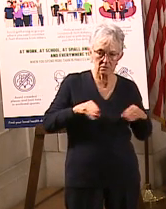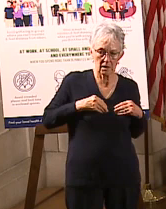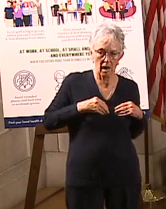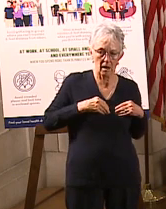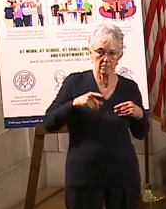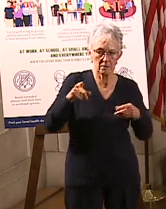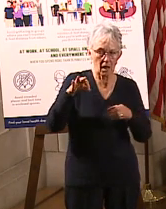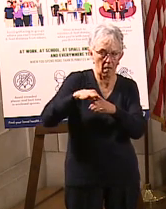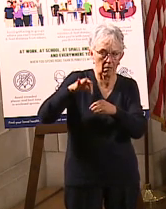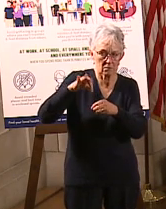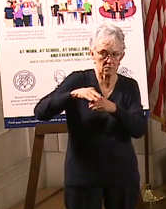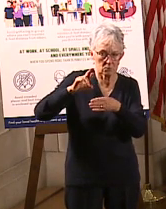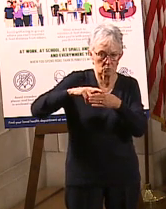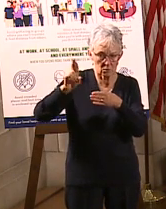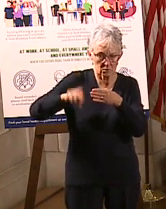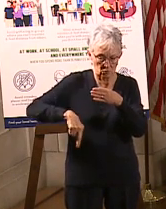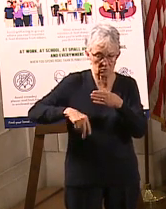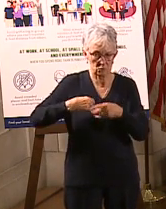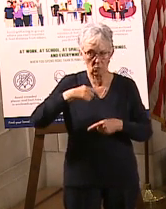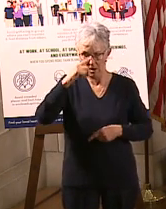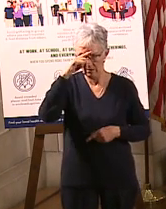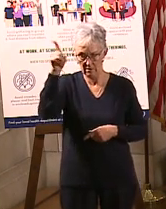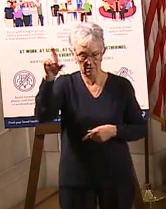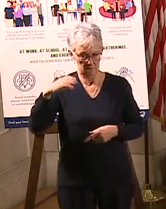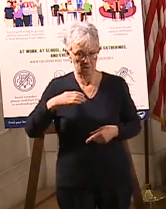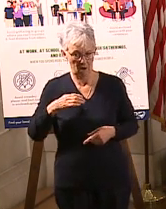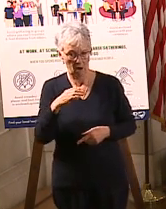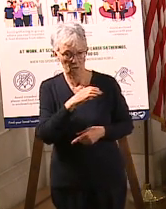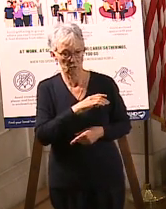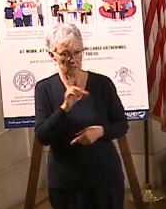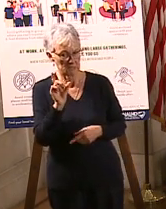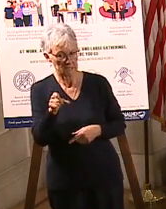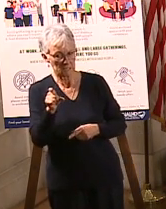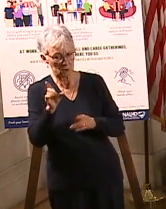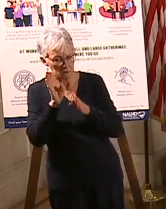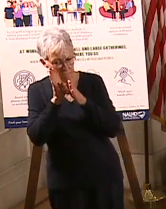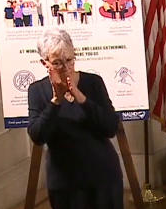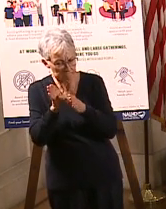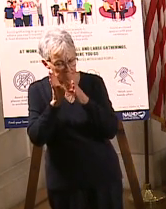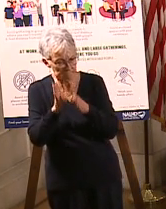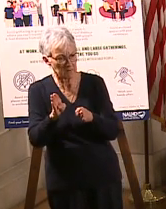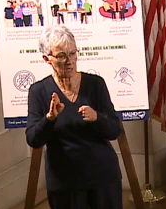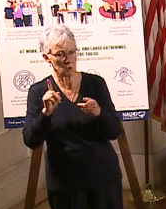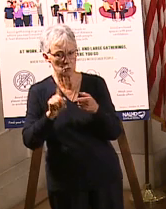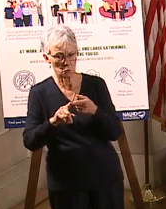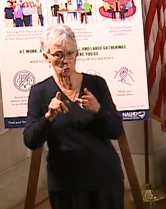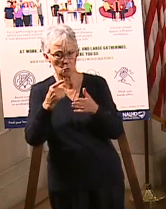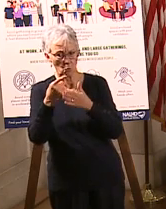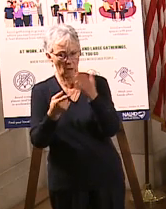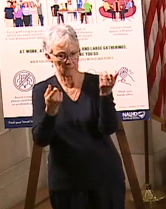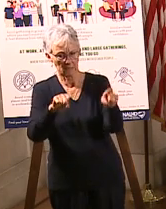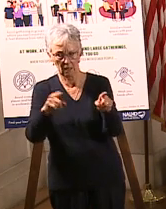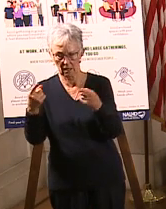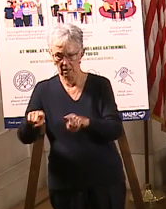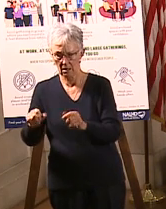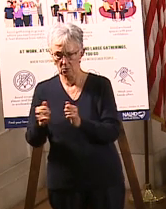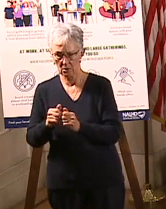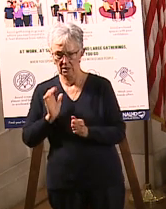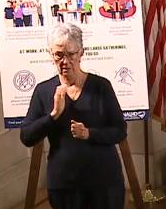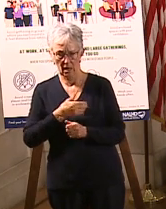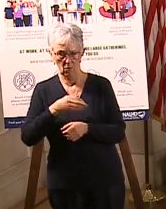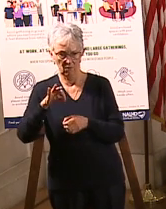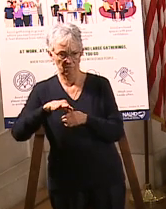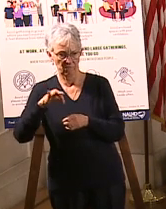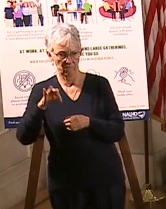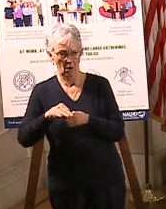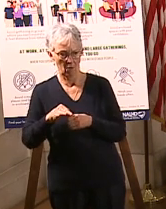ensure election integrity. I think that some of the senators were asking for a commission. I think that would be a good idea to be able to assure voters in the